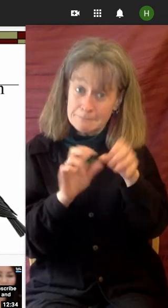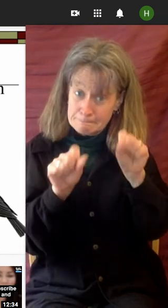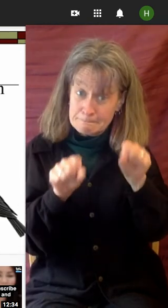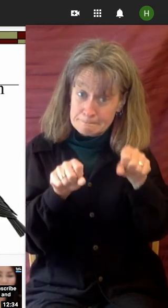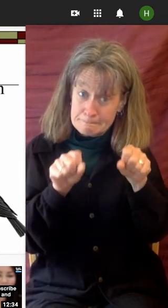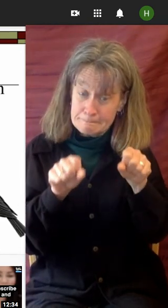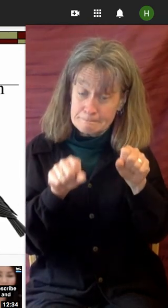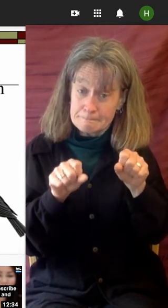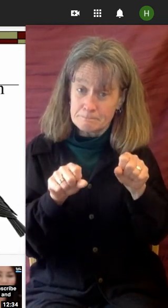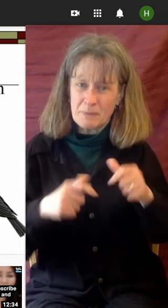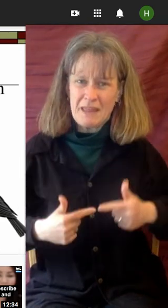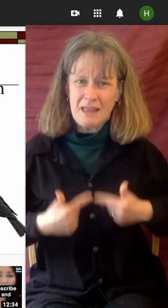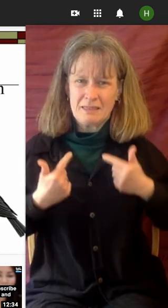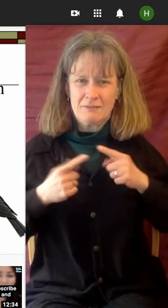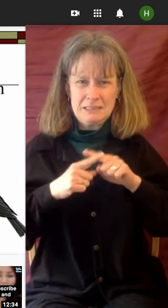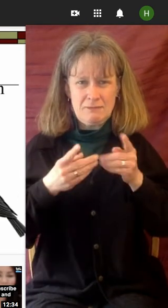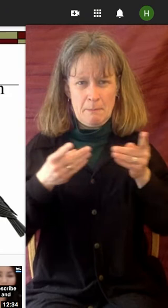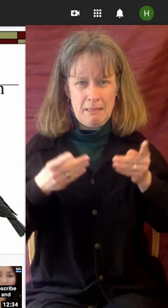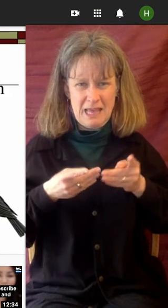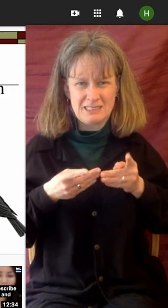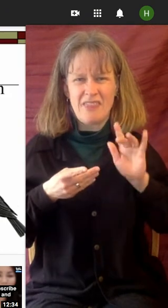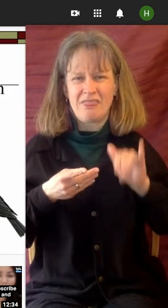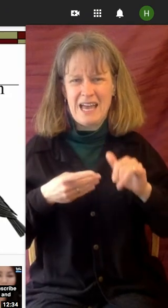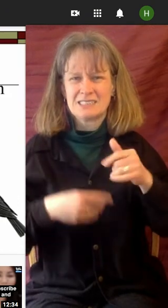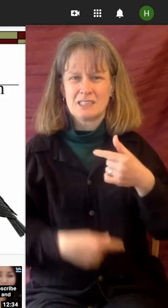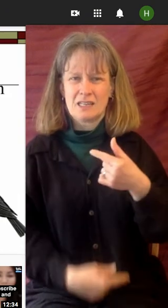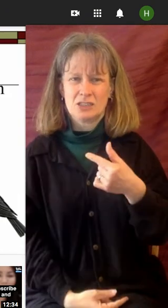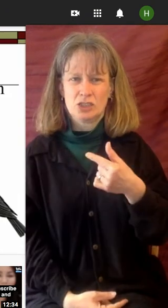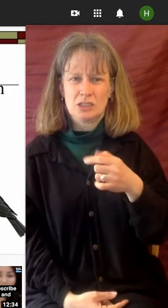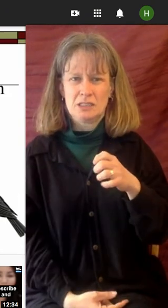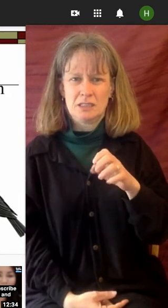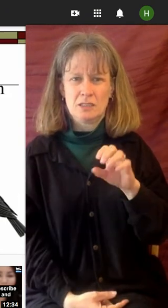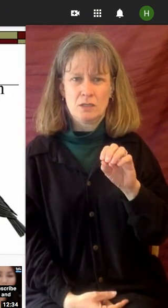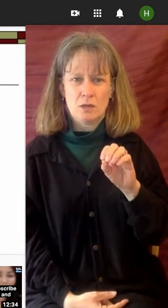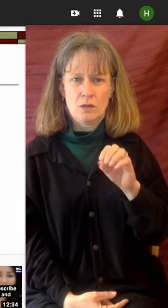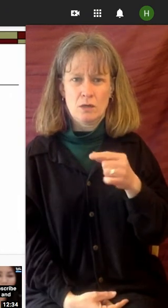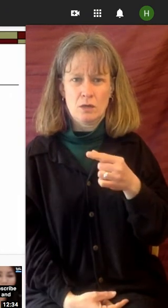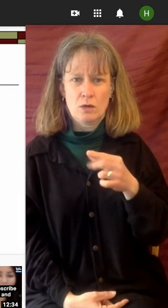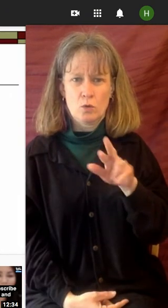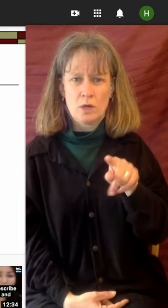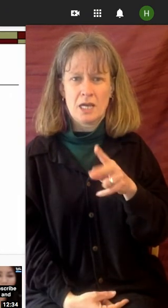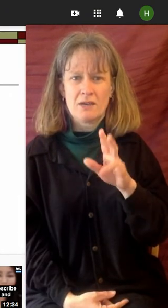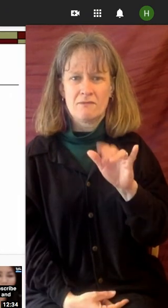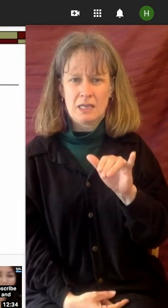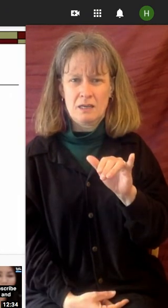live in different areas. That's the geography part. Where do they live?